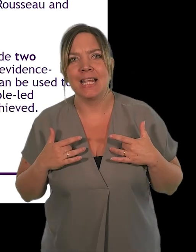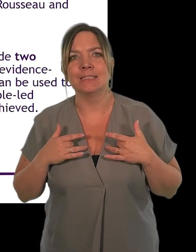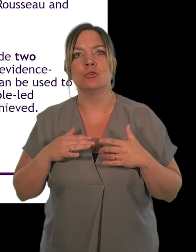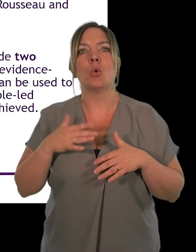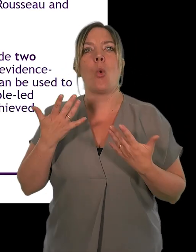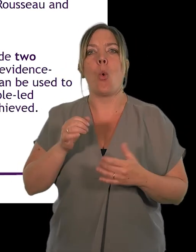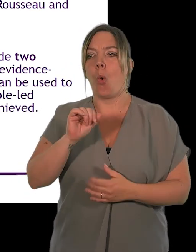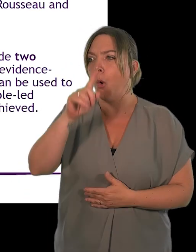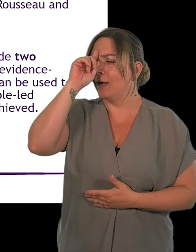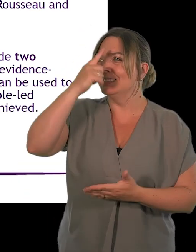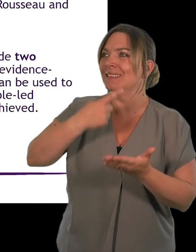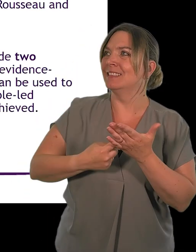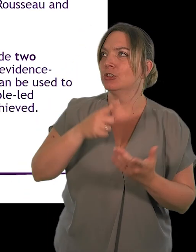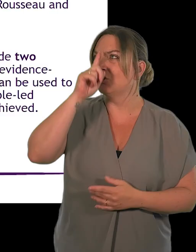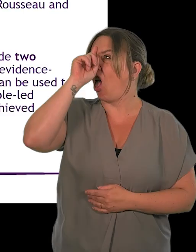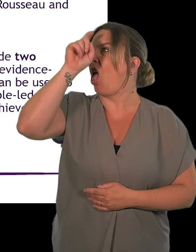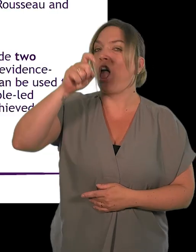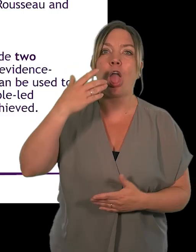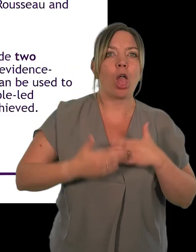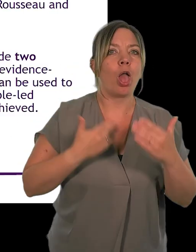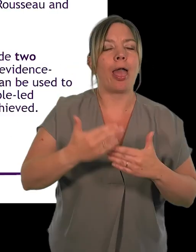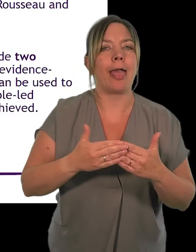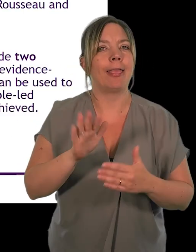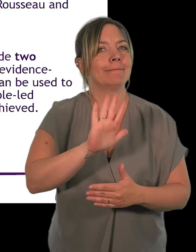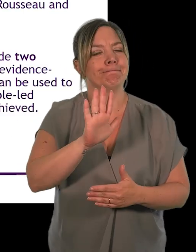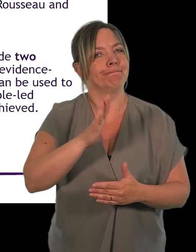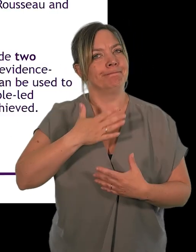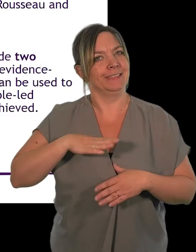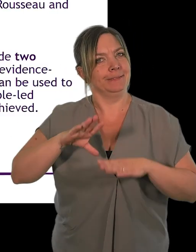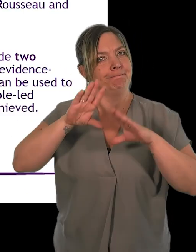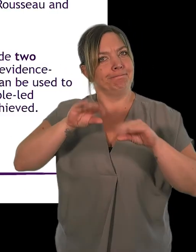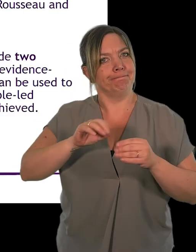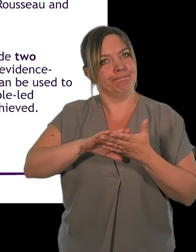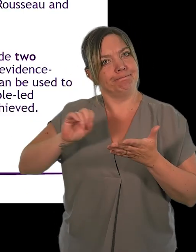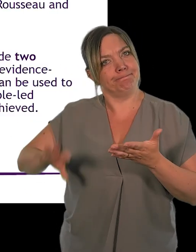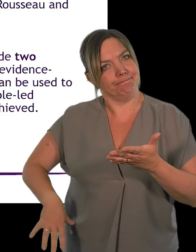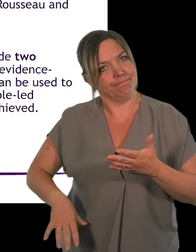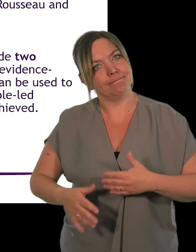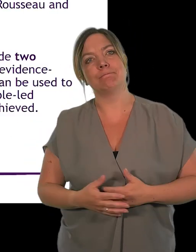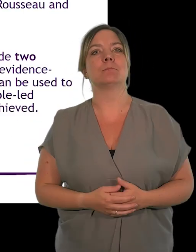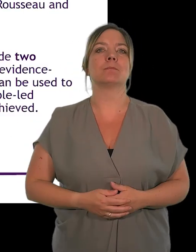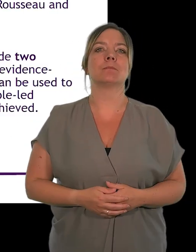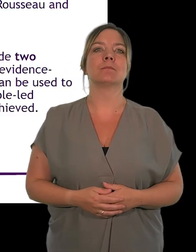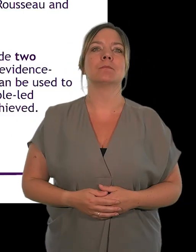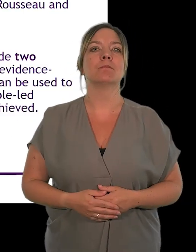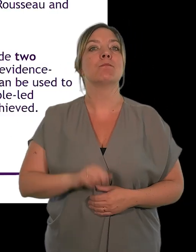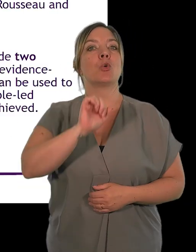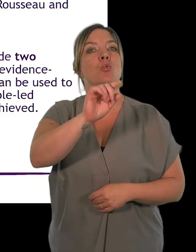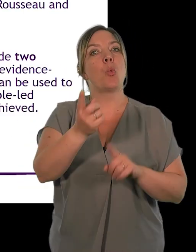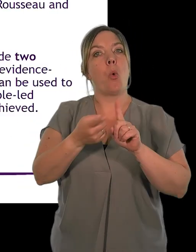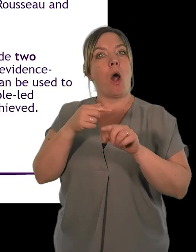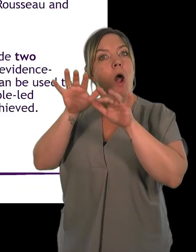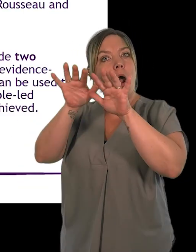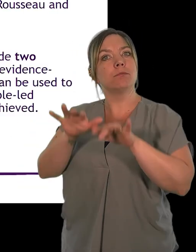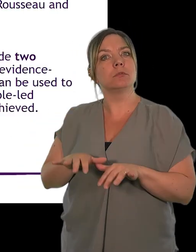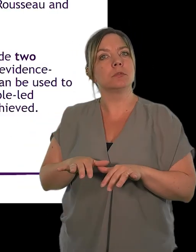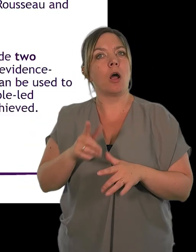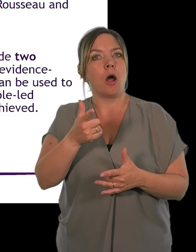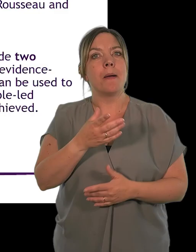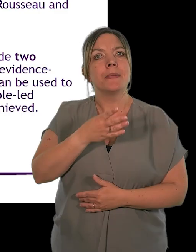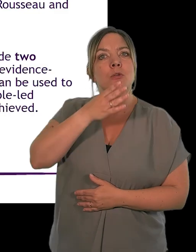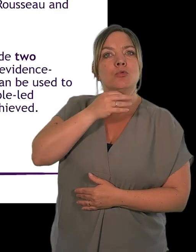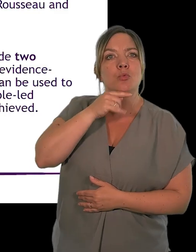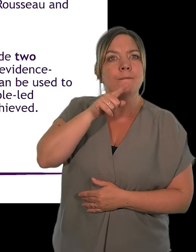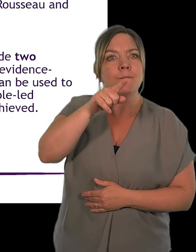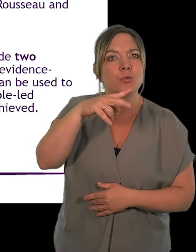your answer here, it would be useful to search the literature for a model, as this will provide a process of what